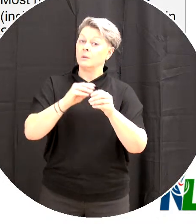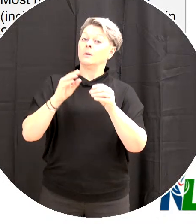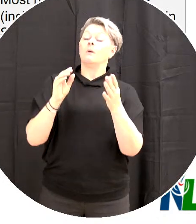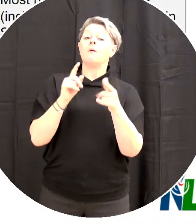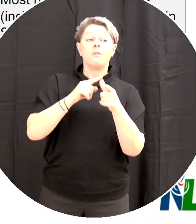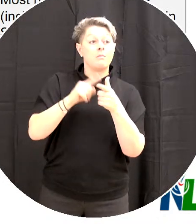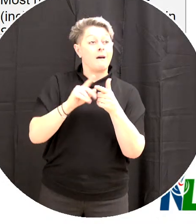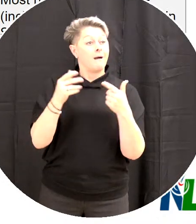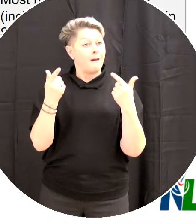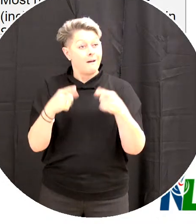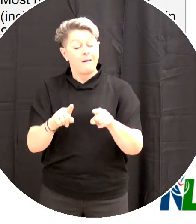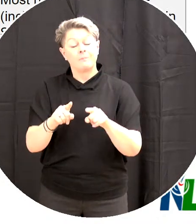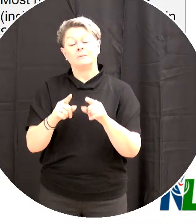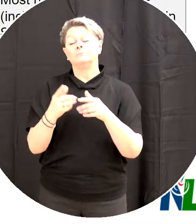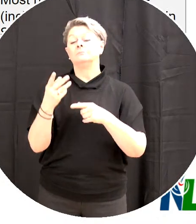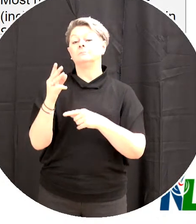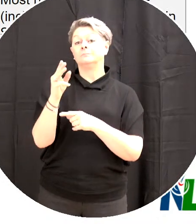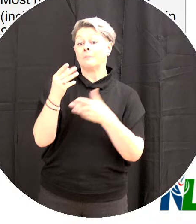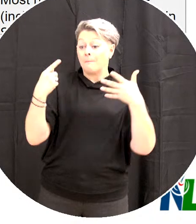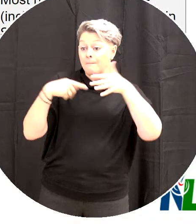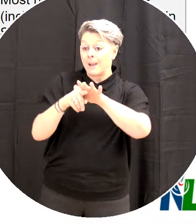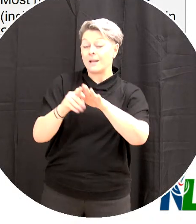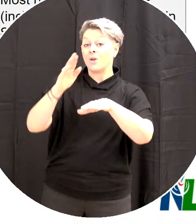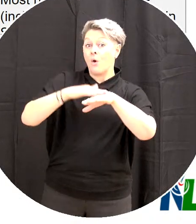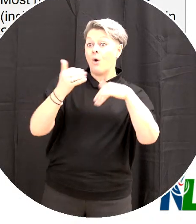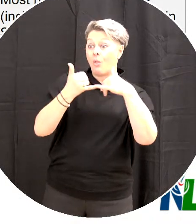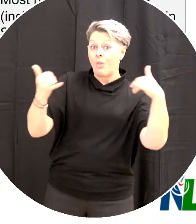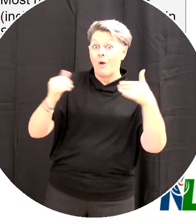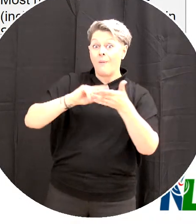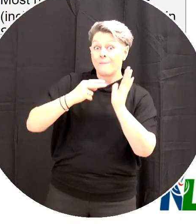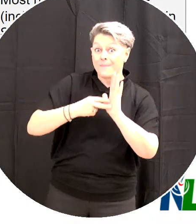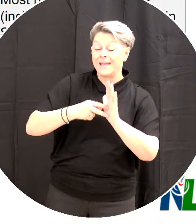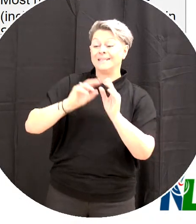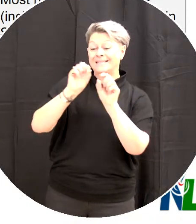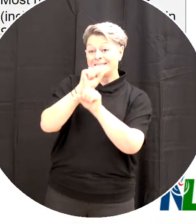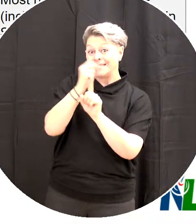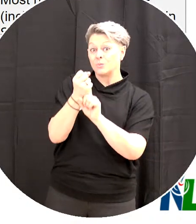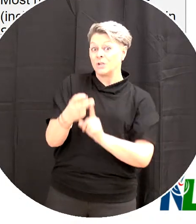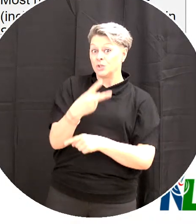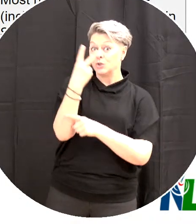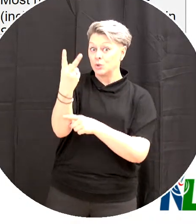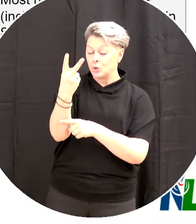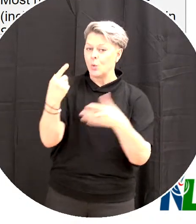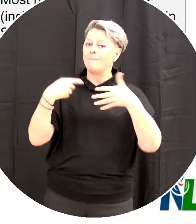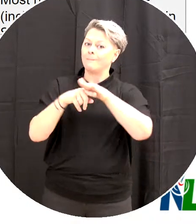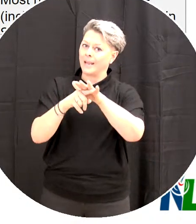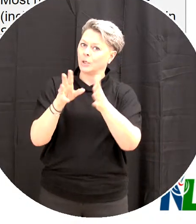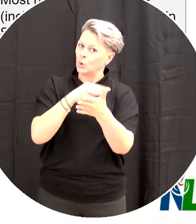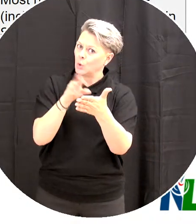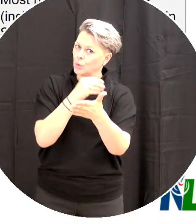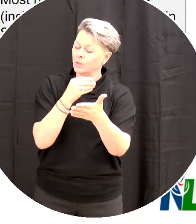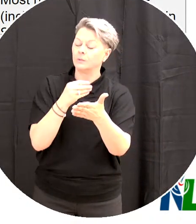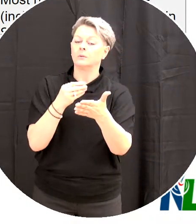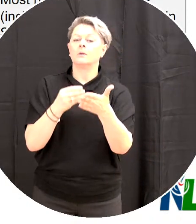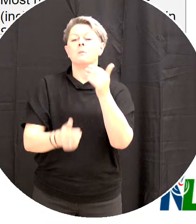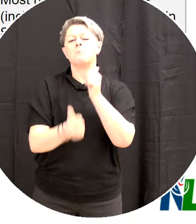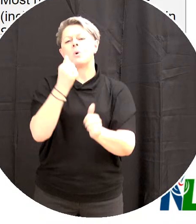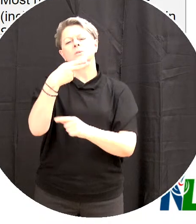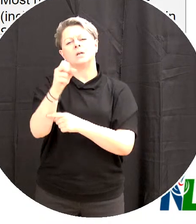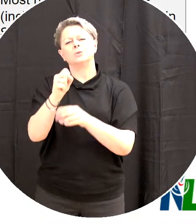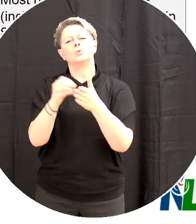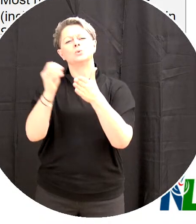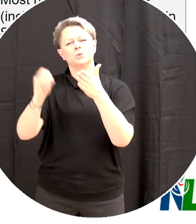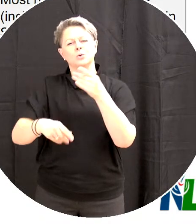blended in-class online learning model. We call that Scenario 2. And this is the approach for the majority of high school